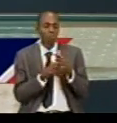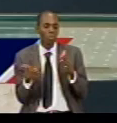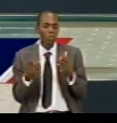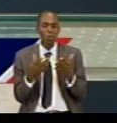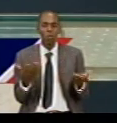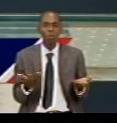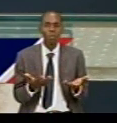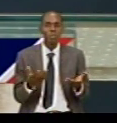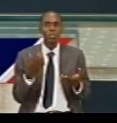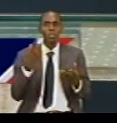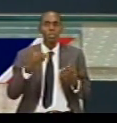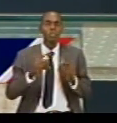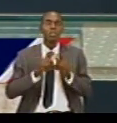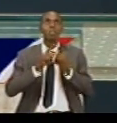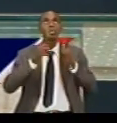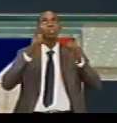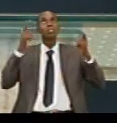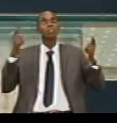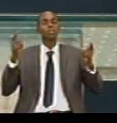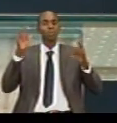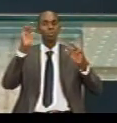the great tribulation.